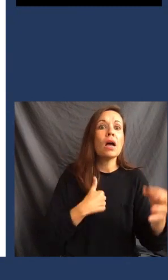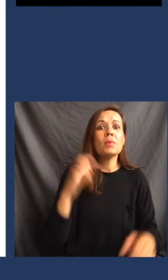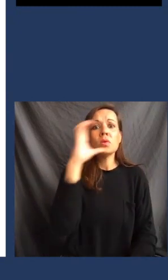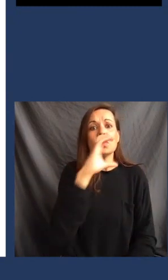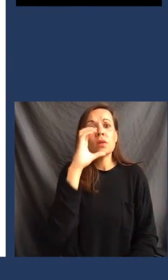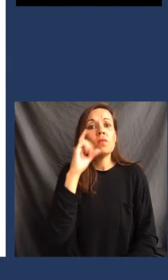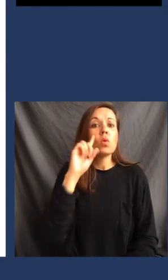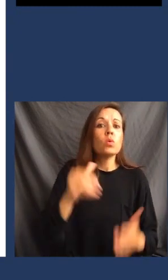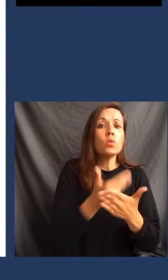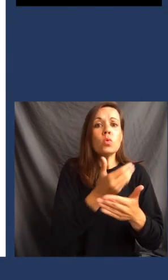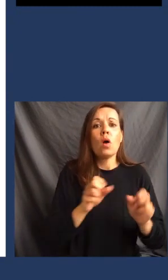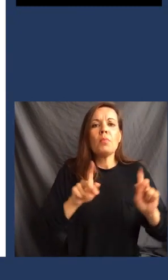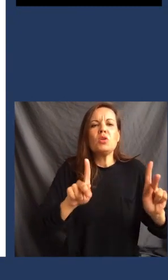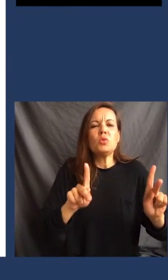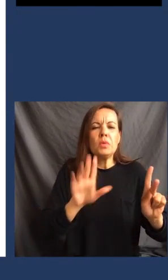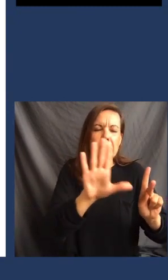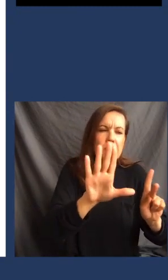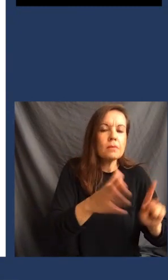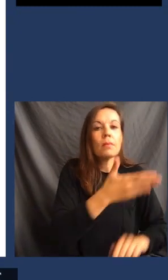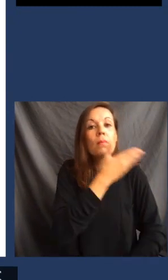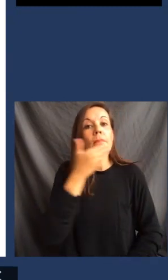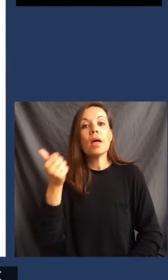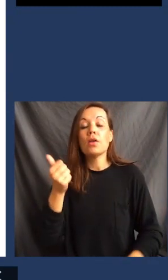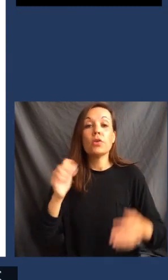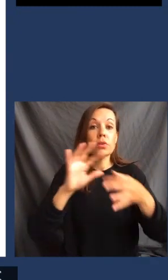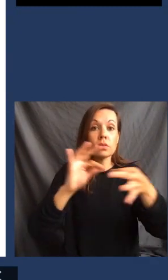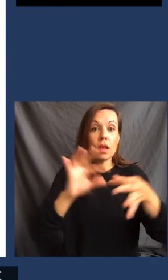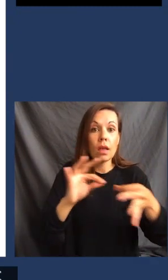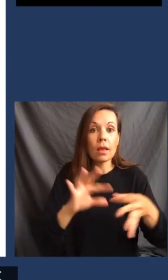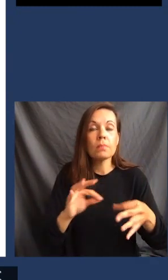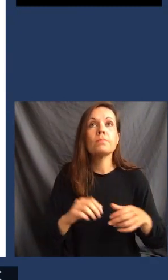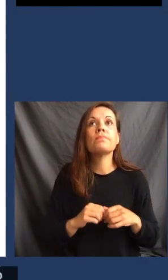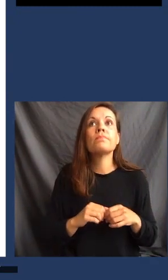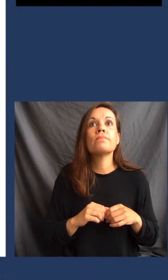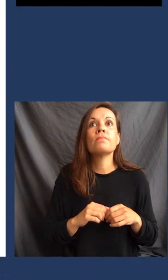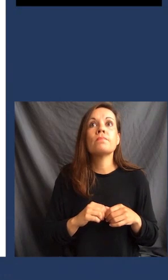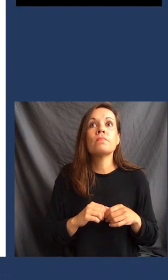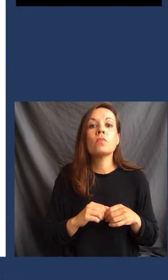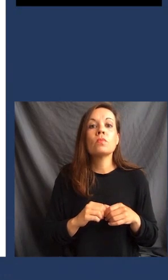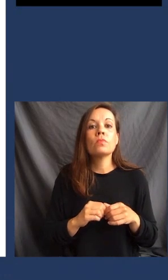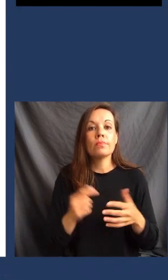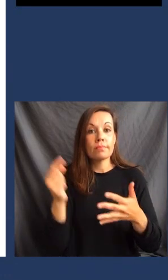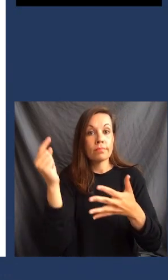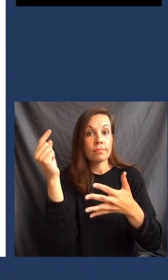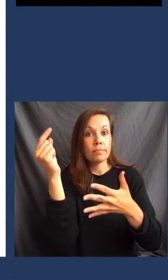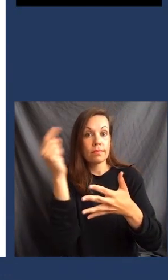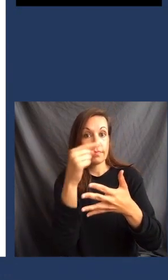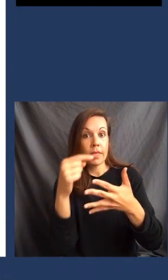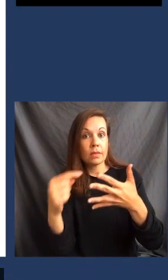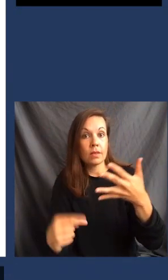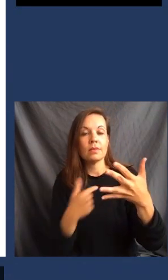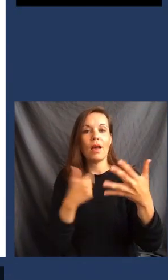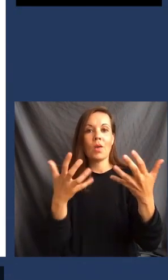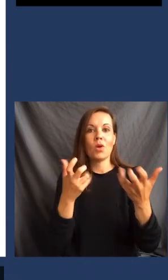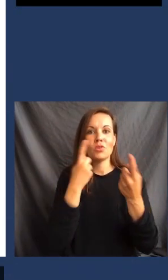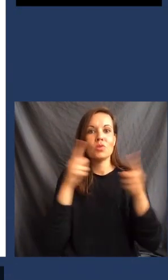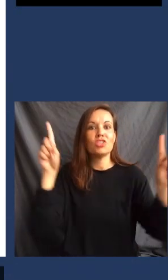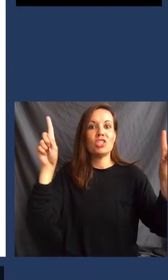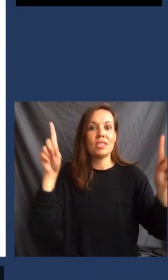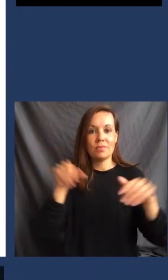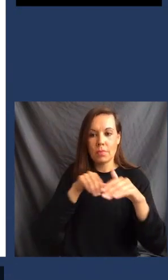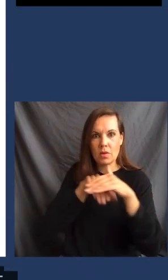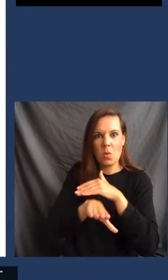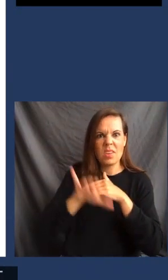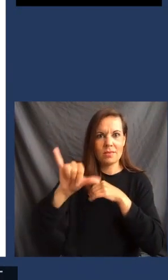new opportunities. Instead, you may want to include some things that you're looking to achieve by entering